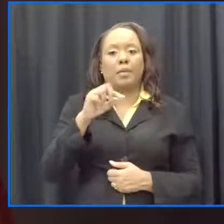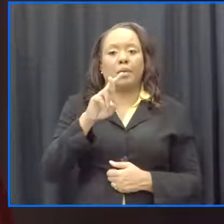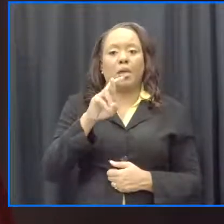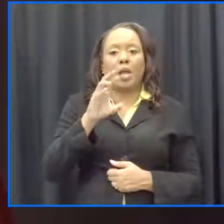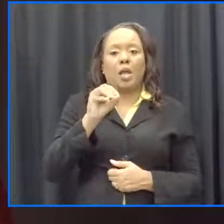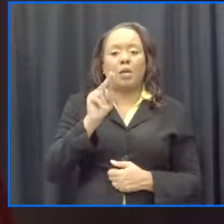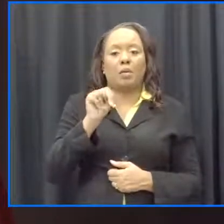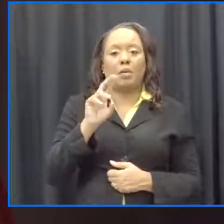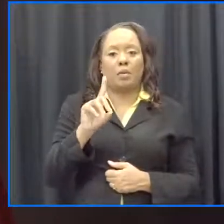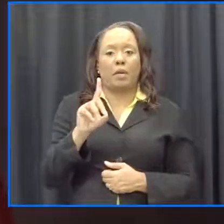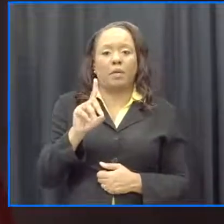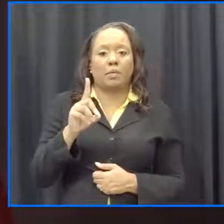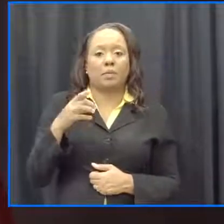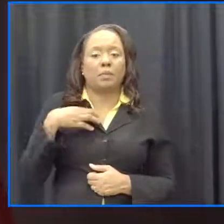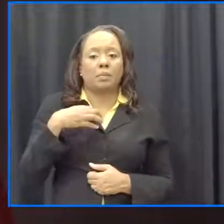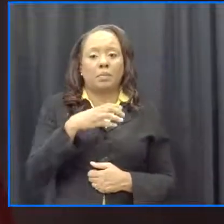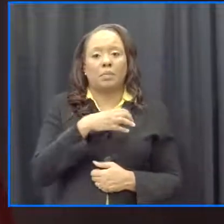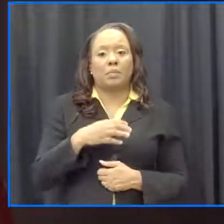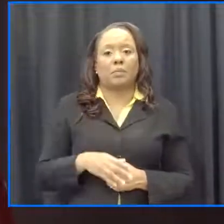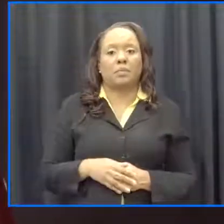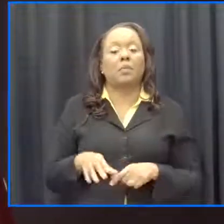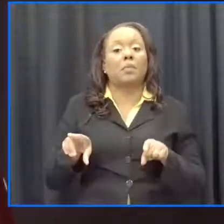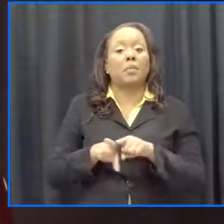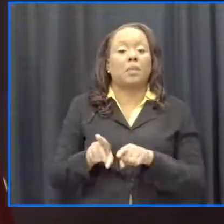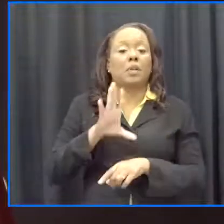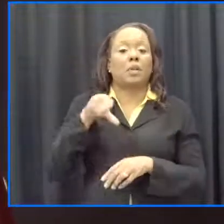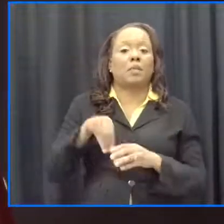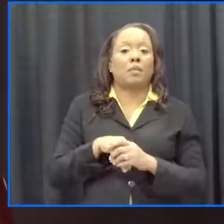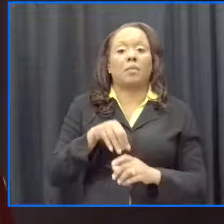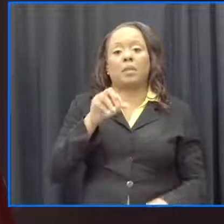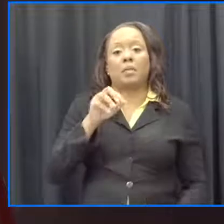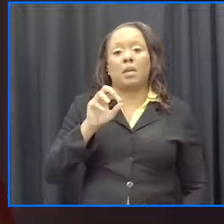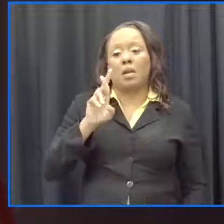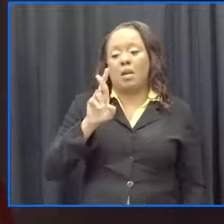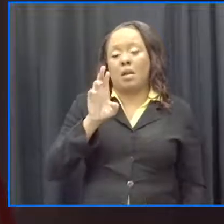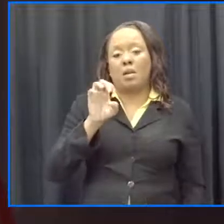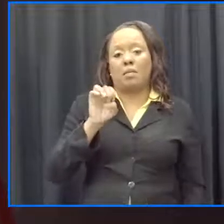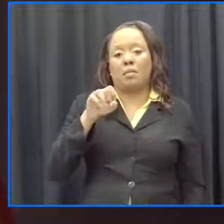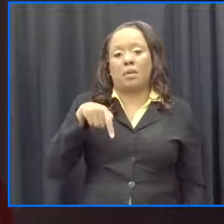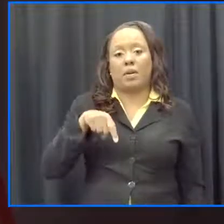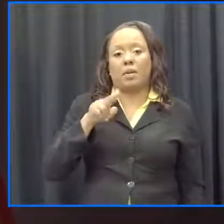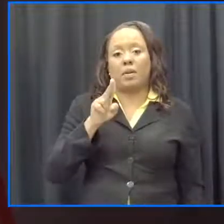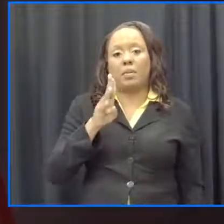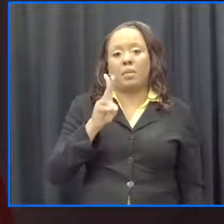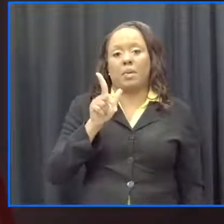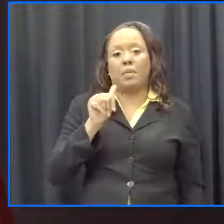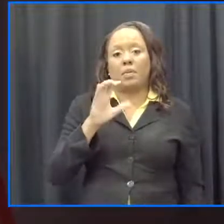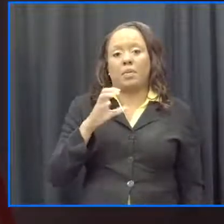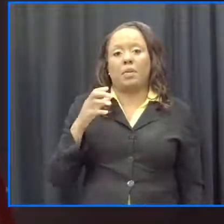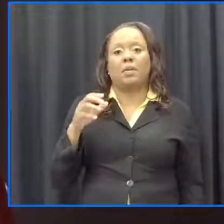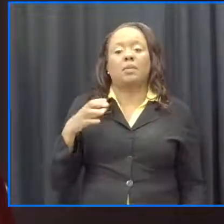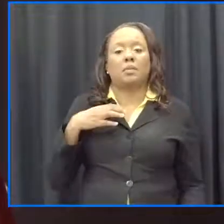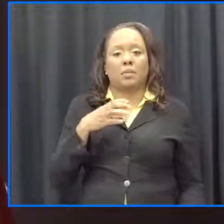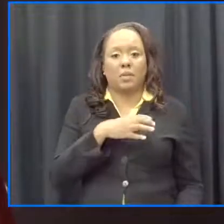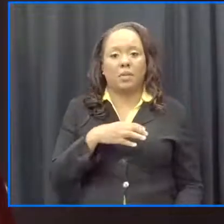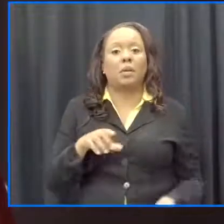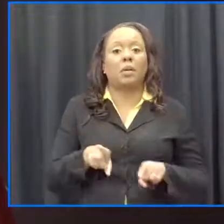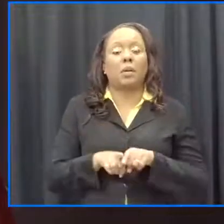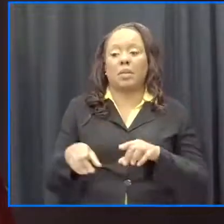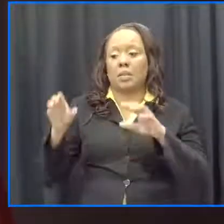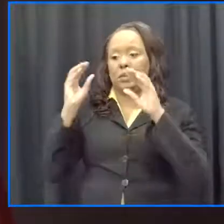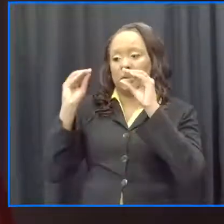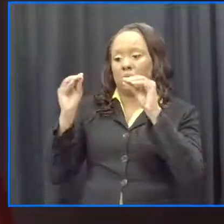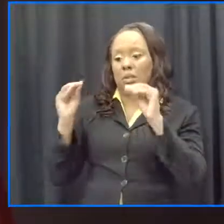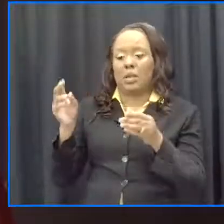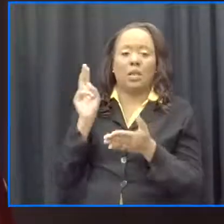Committee. He sat on the Republican Status Transition Advisory Committee. He's also a guest lecturer at the University